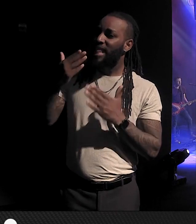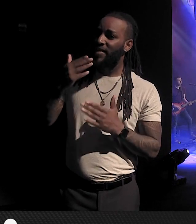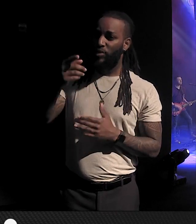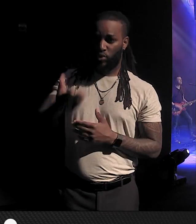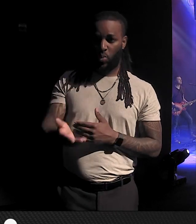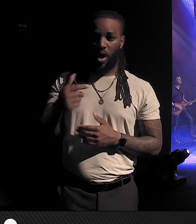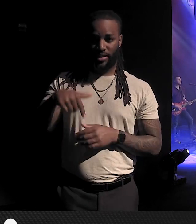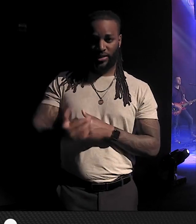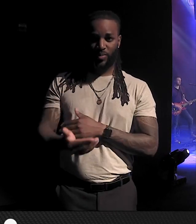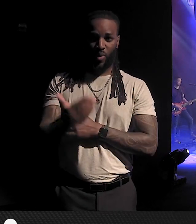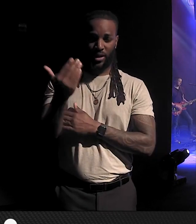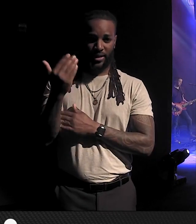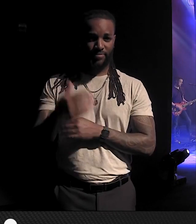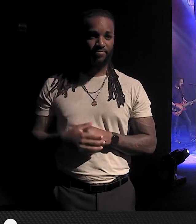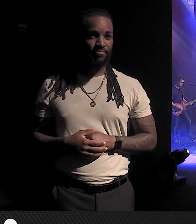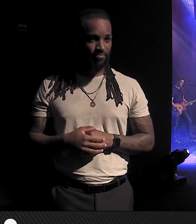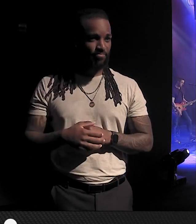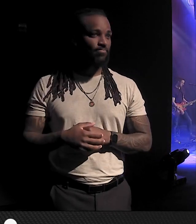this morning.